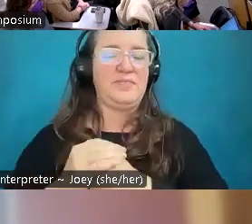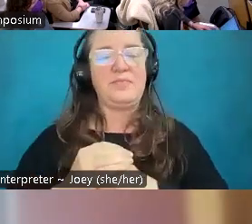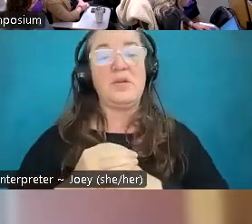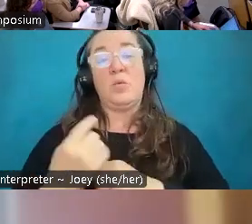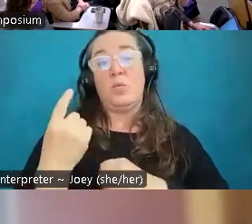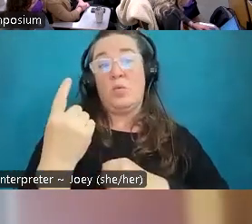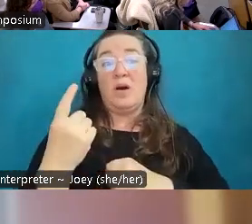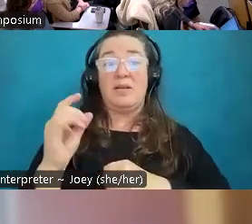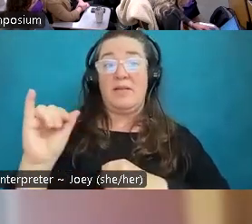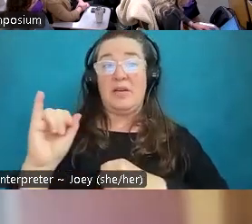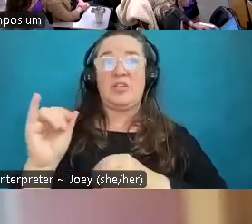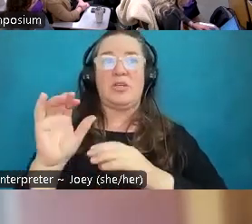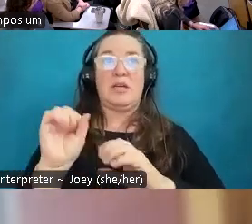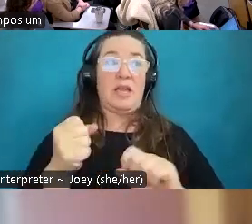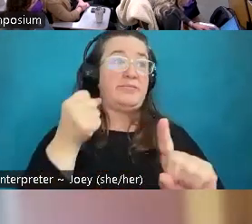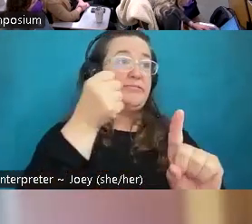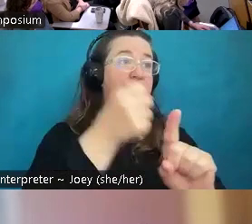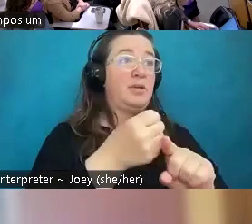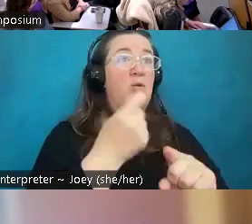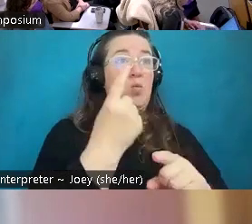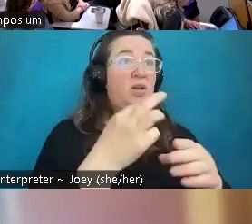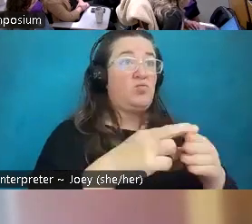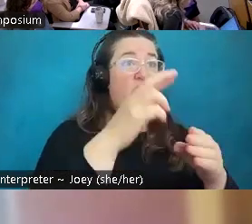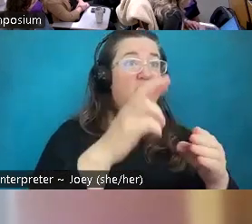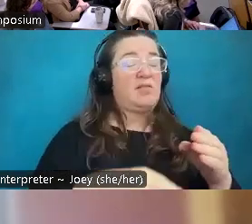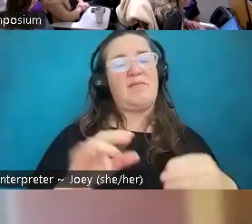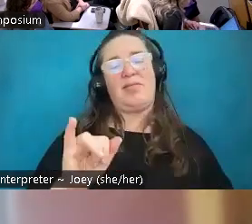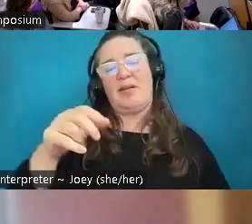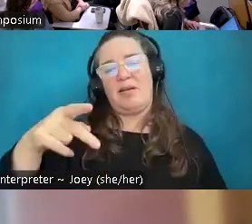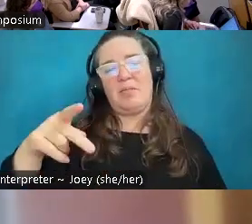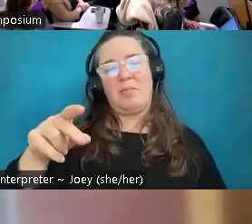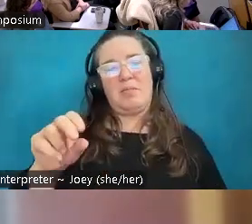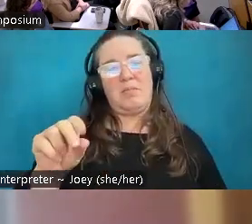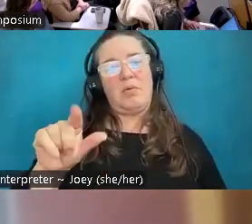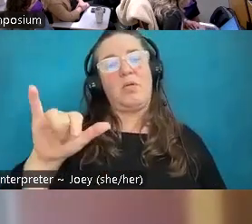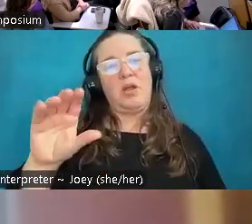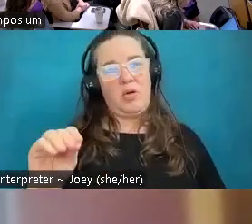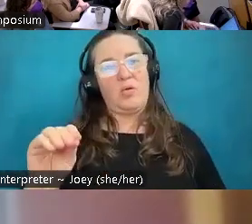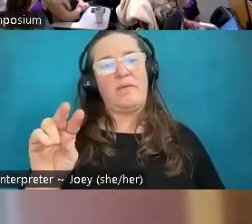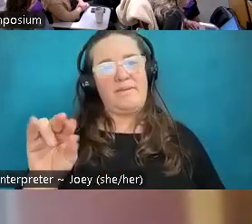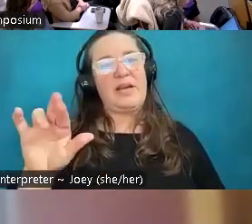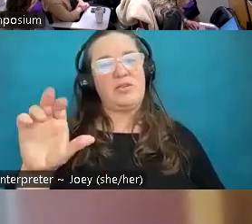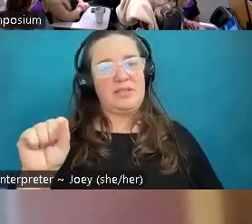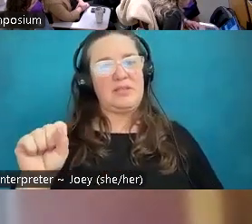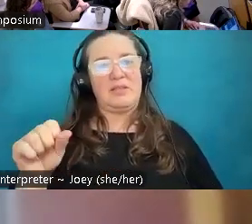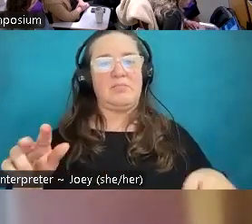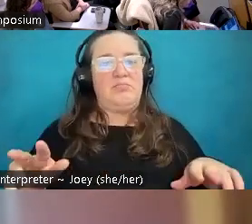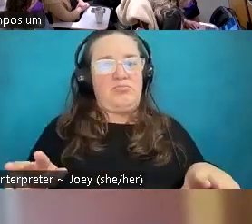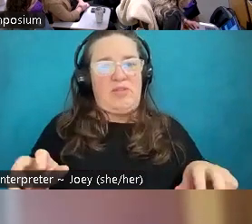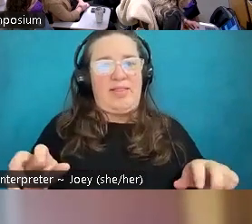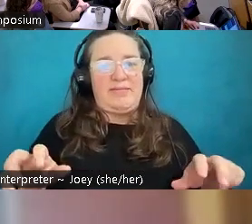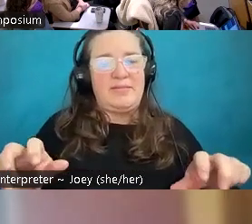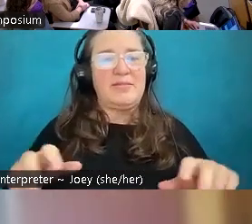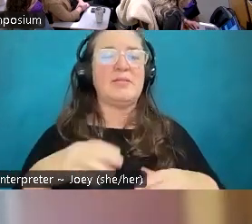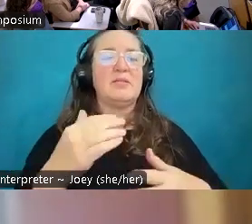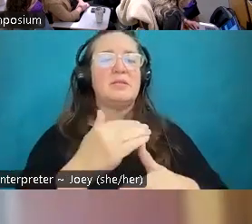infection may lead to one outcome, such as poliovirus and flaccid paralysis, or to multiple outcomes, such